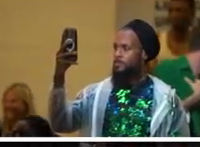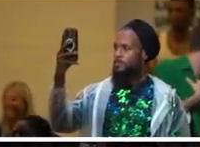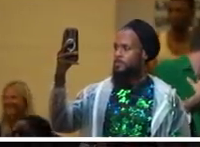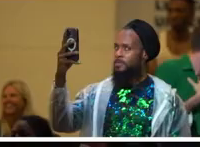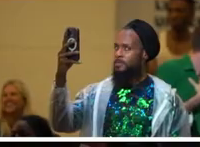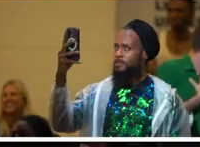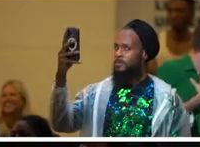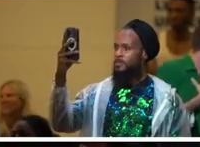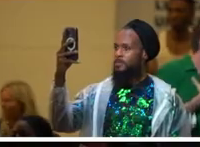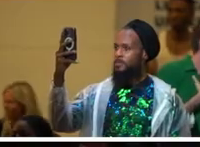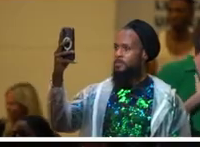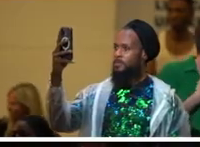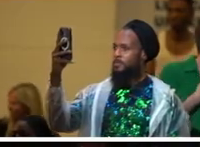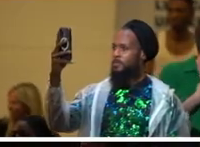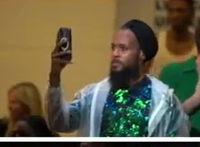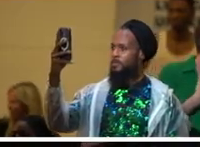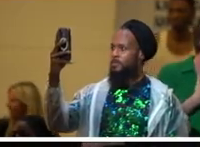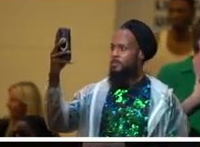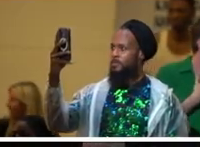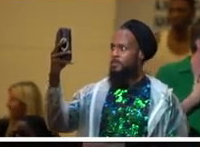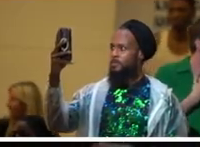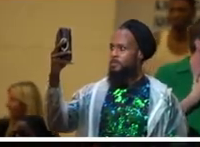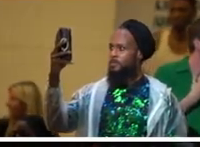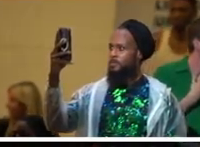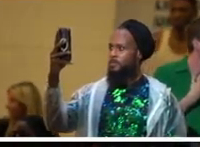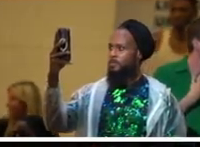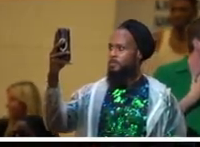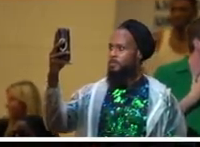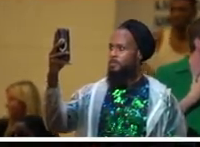Yasuyuki Ishii. This was the one.